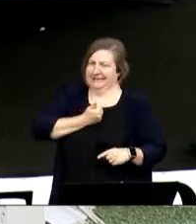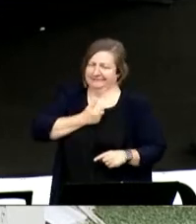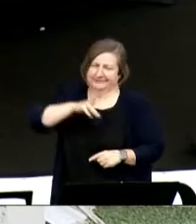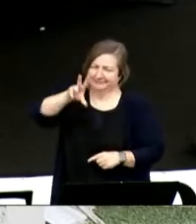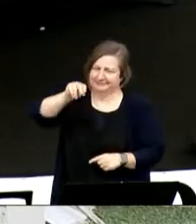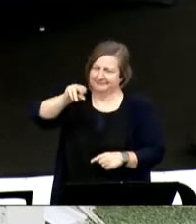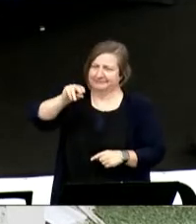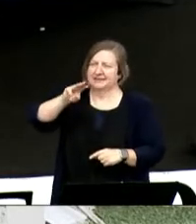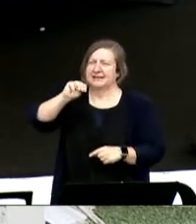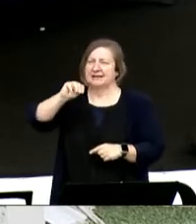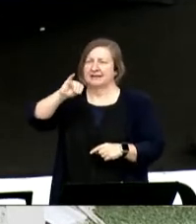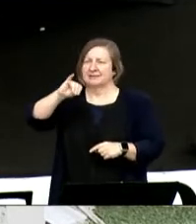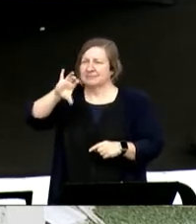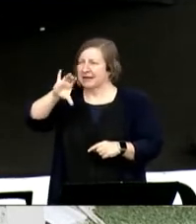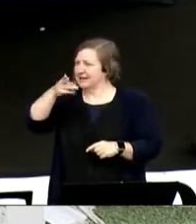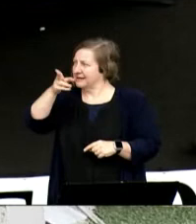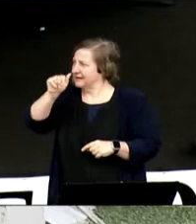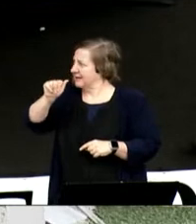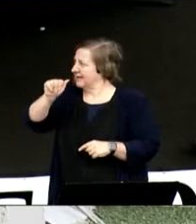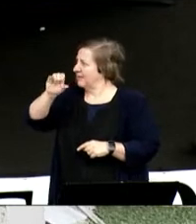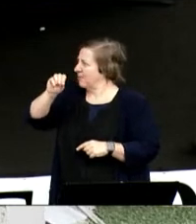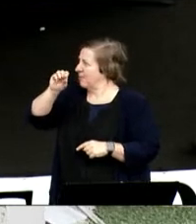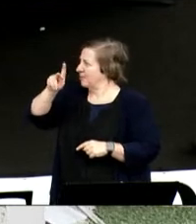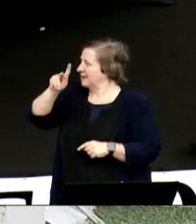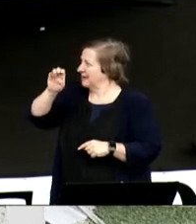cannot. Micah O'Keefe, can you stand?